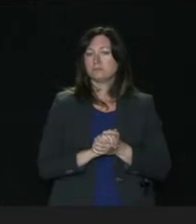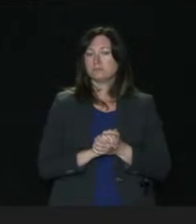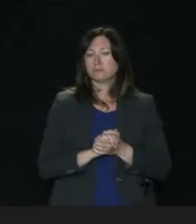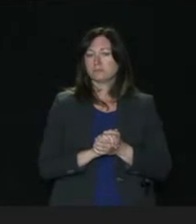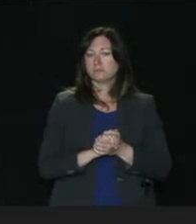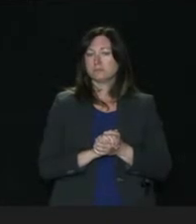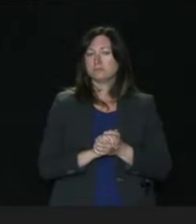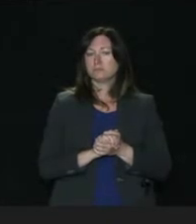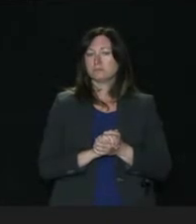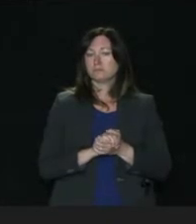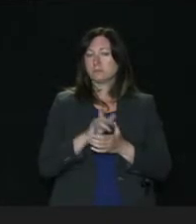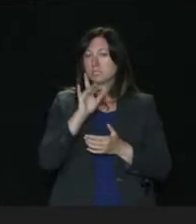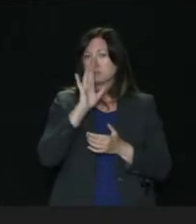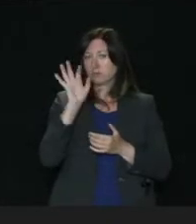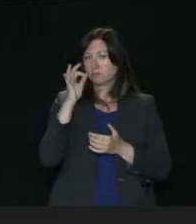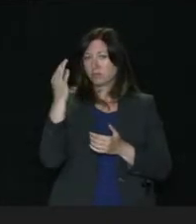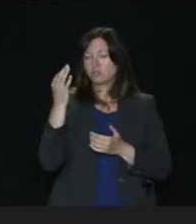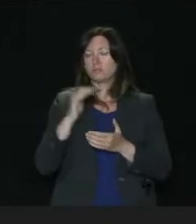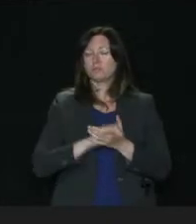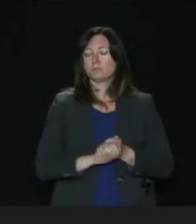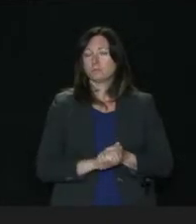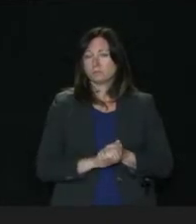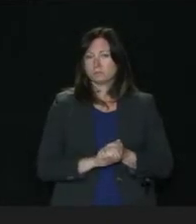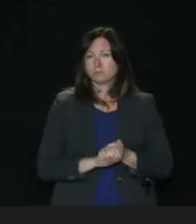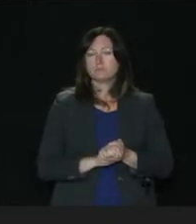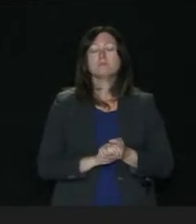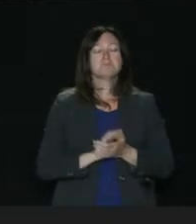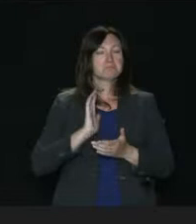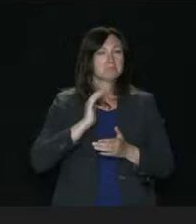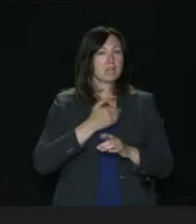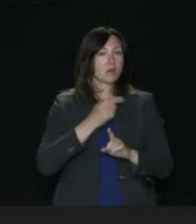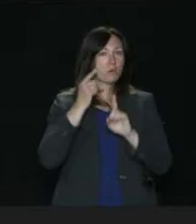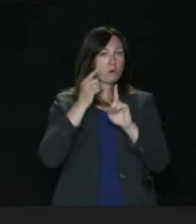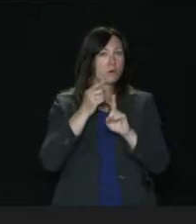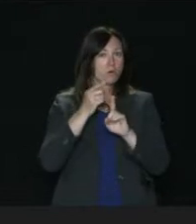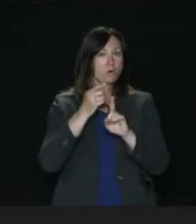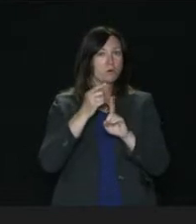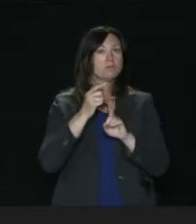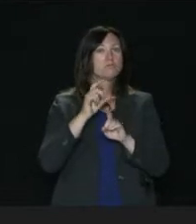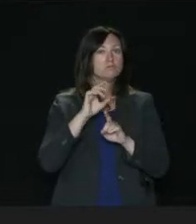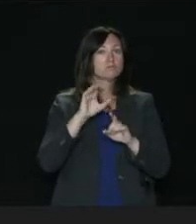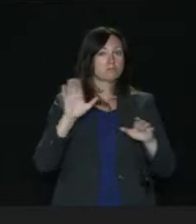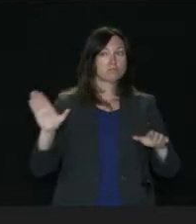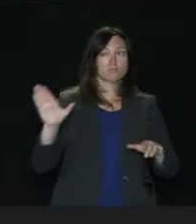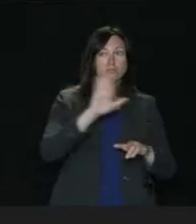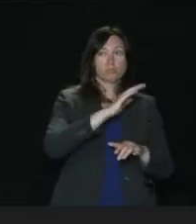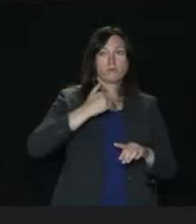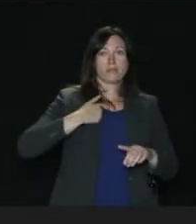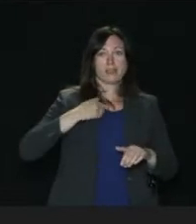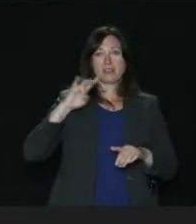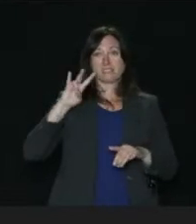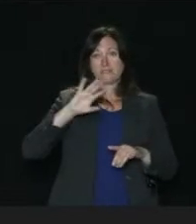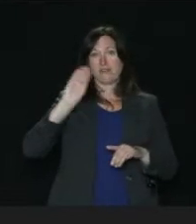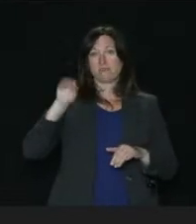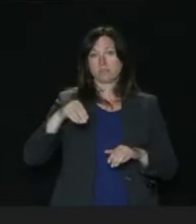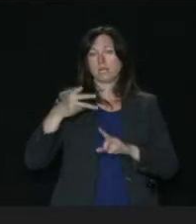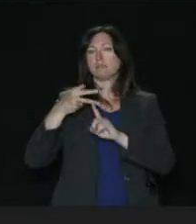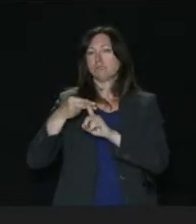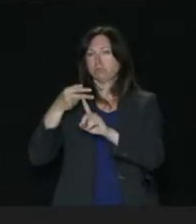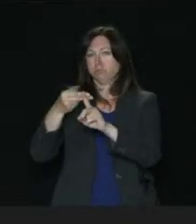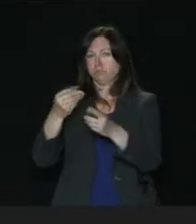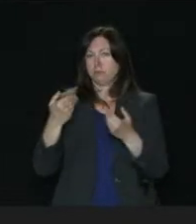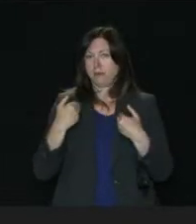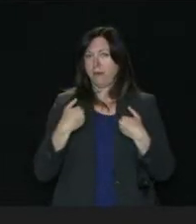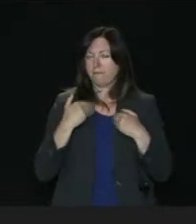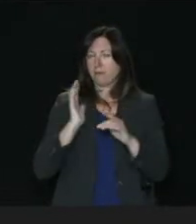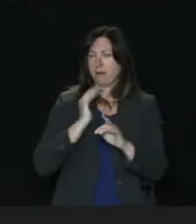it's always been a goal to have 75% of the population vaccinated with both, fully vaccinated, that is, with both